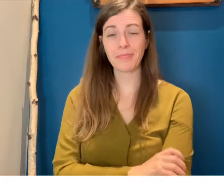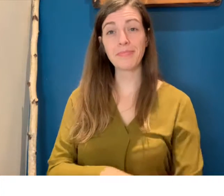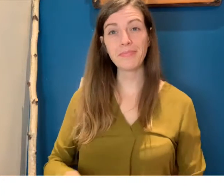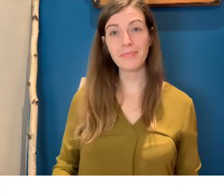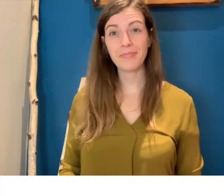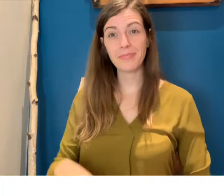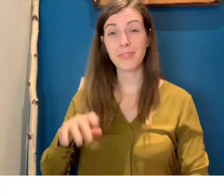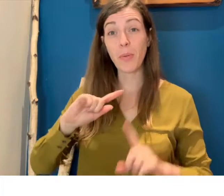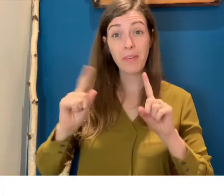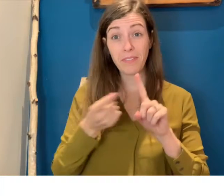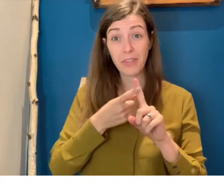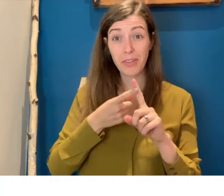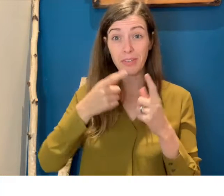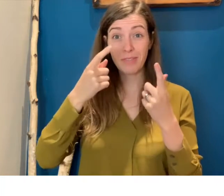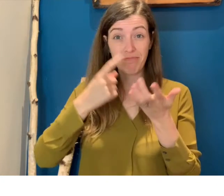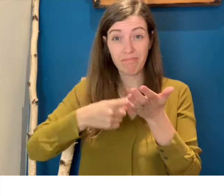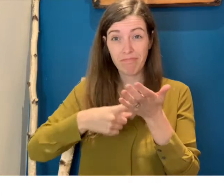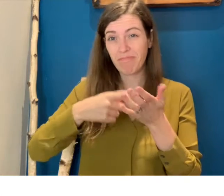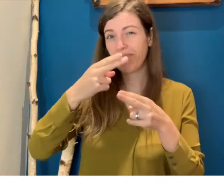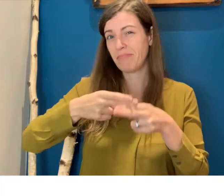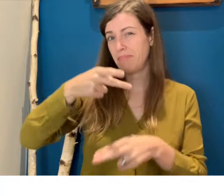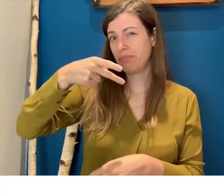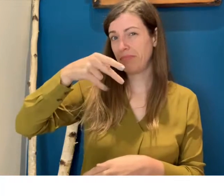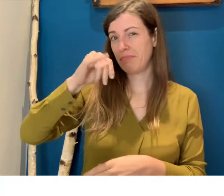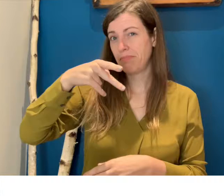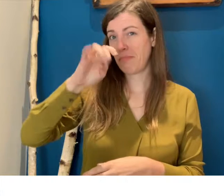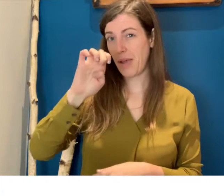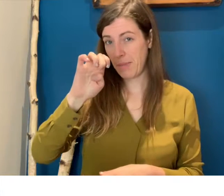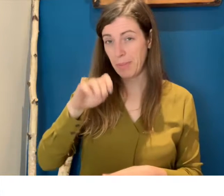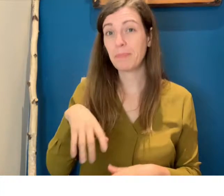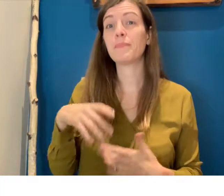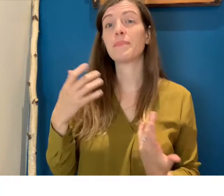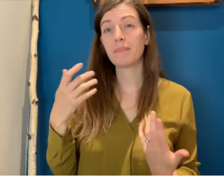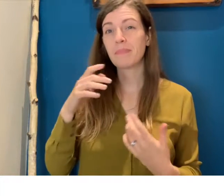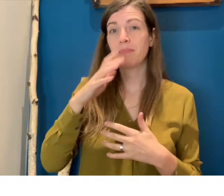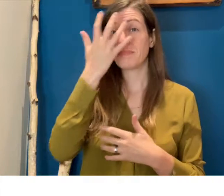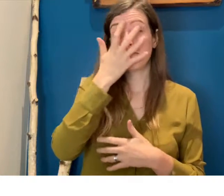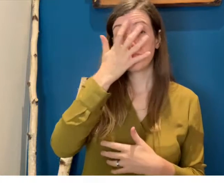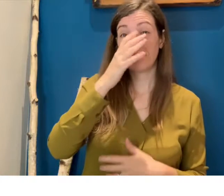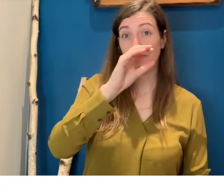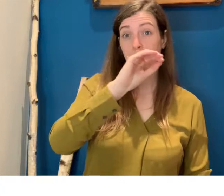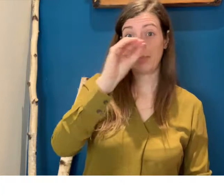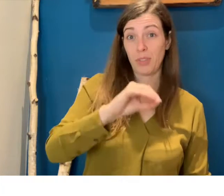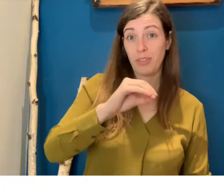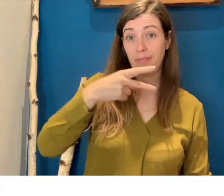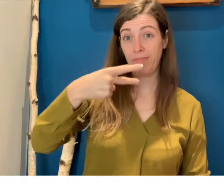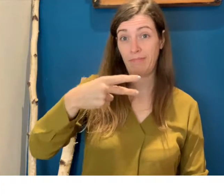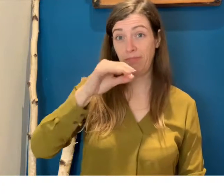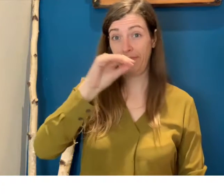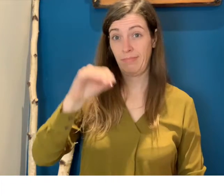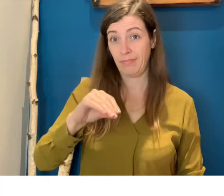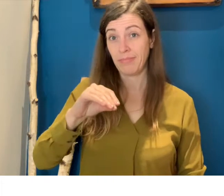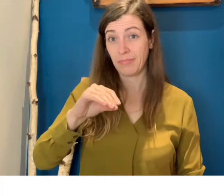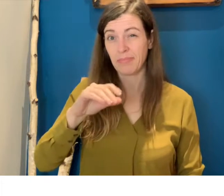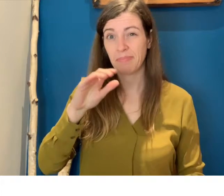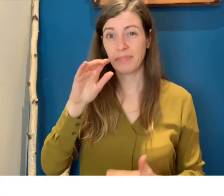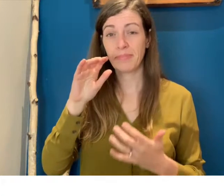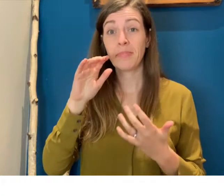looking at these data. So the first thing that we do that we'll talk about today is called the